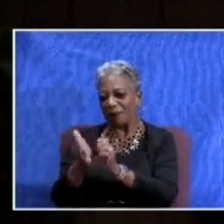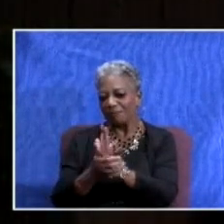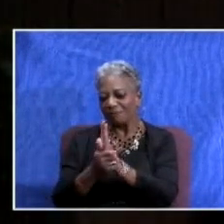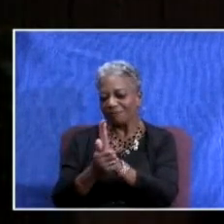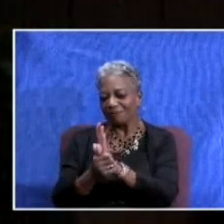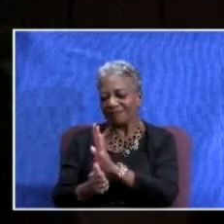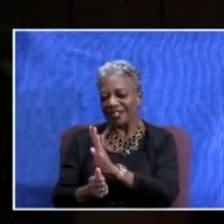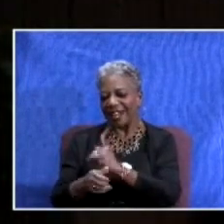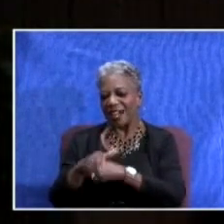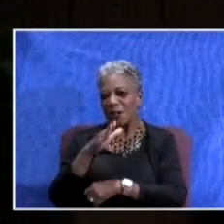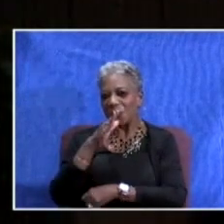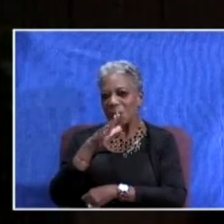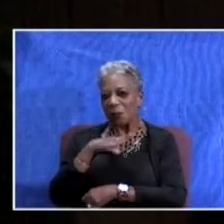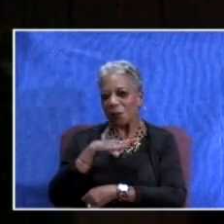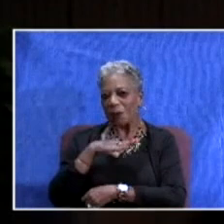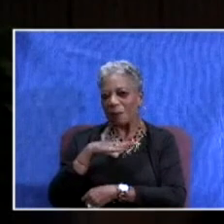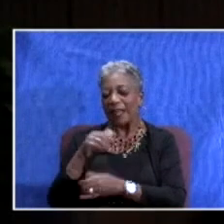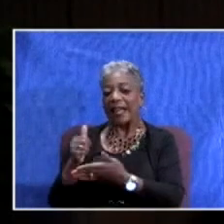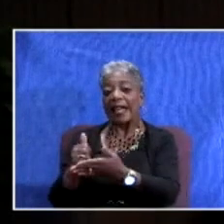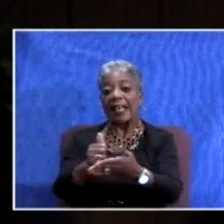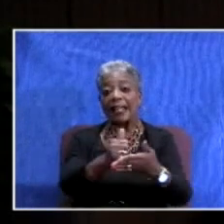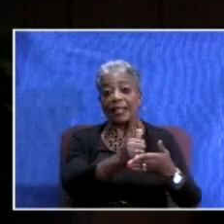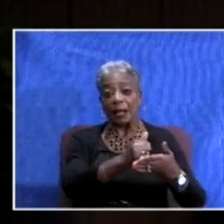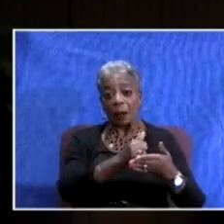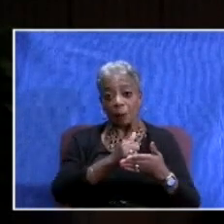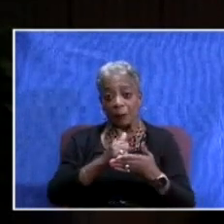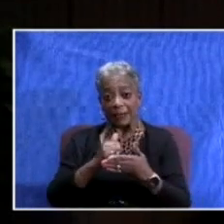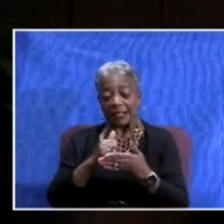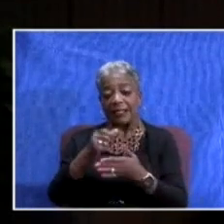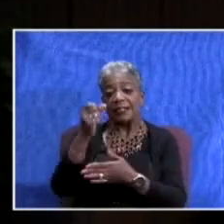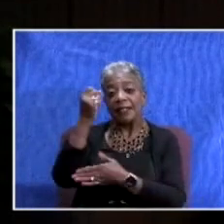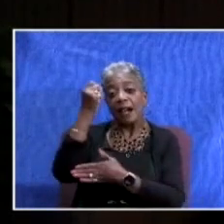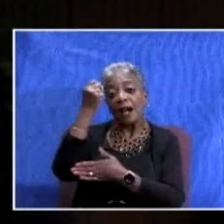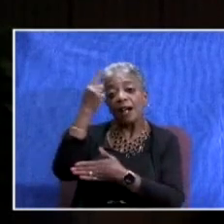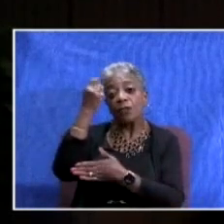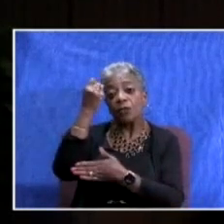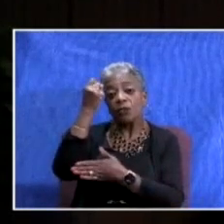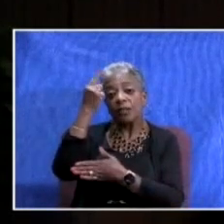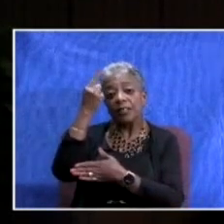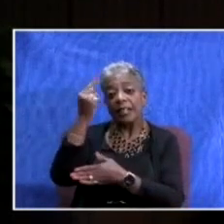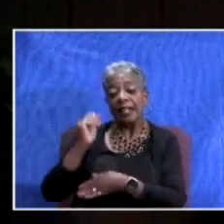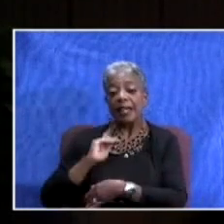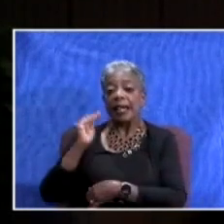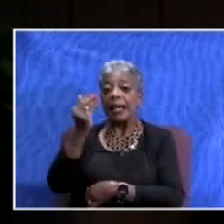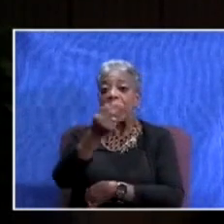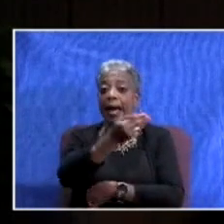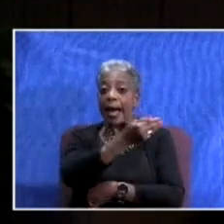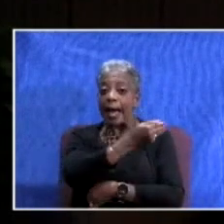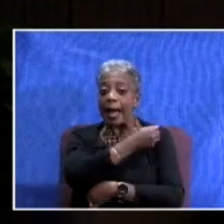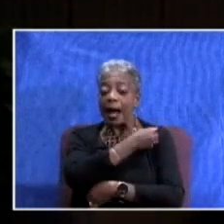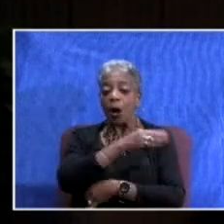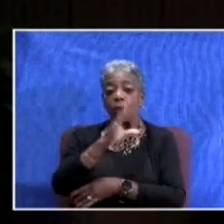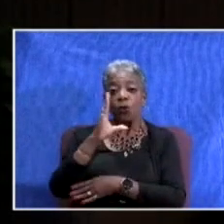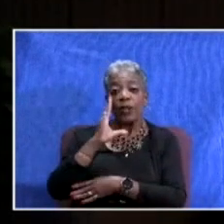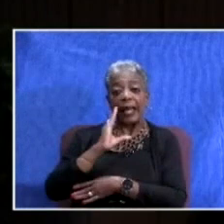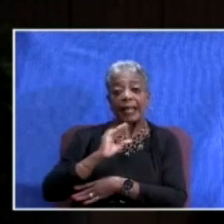and helping us understand our pilgrimage in America.